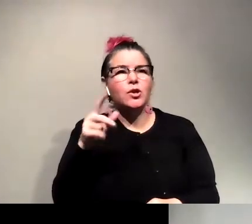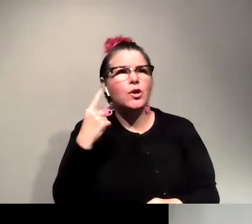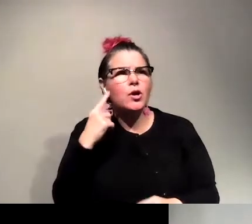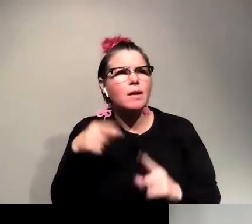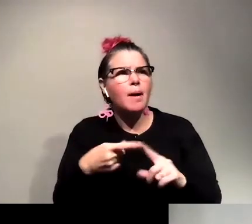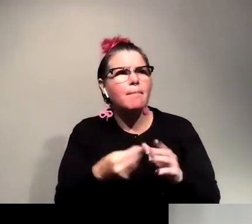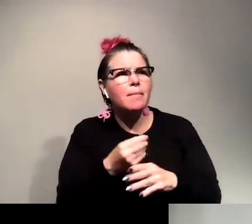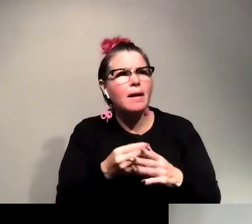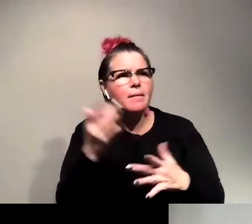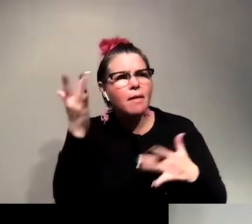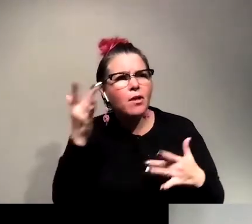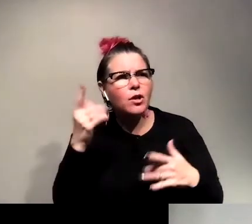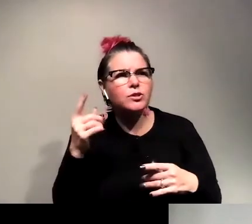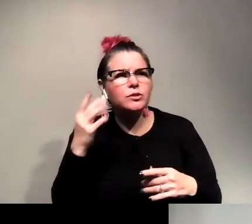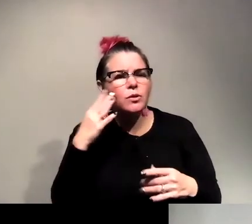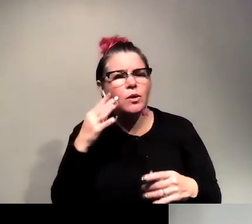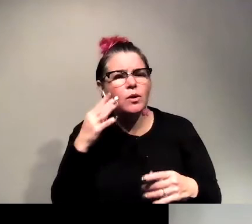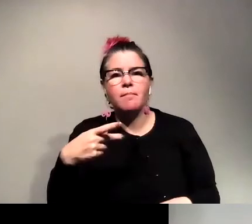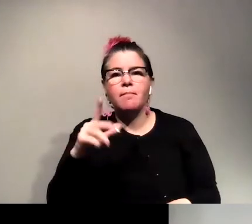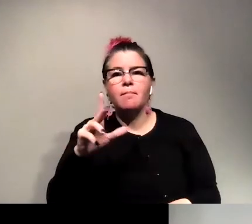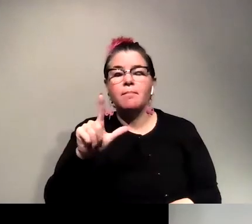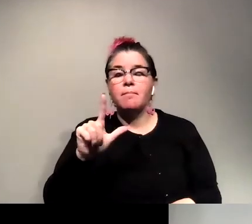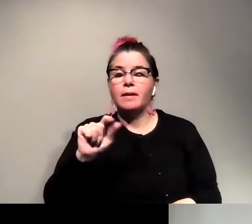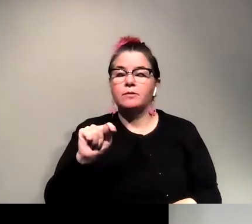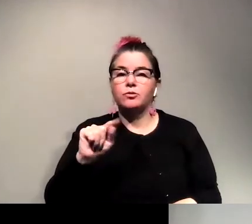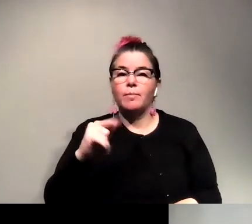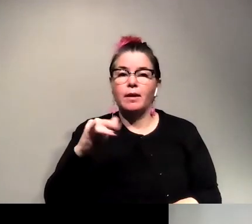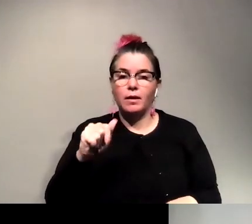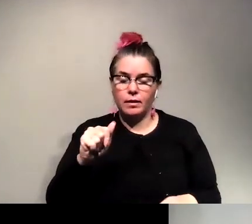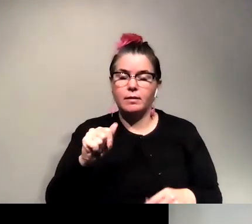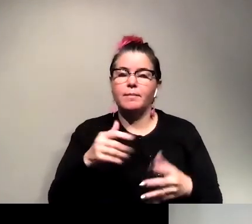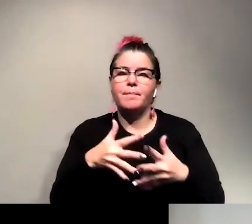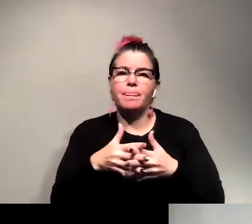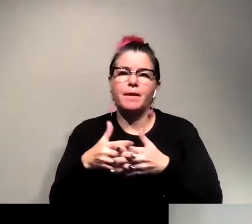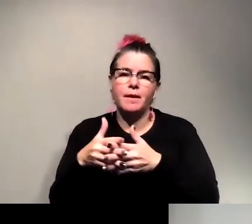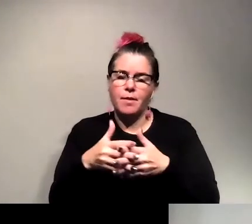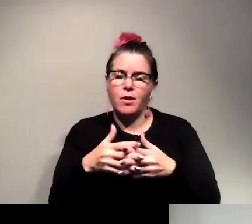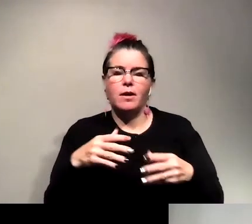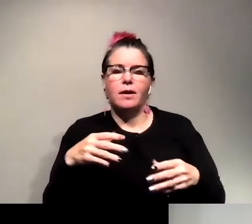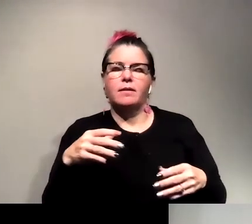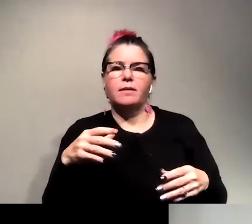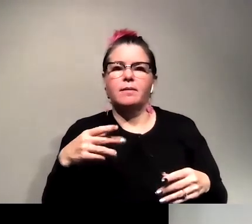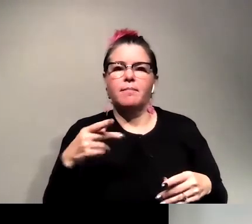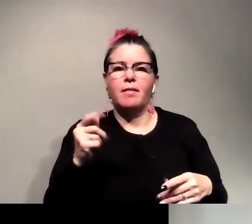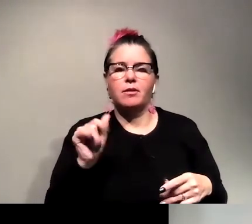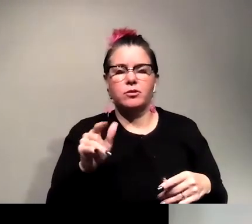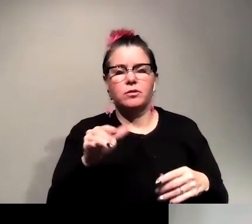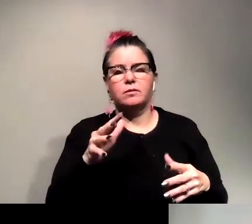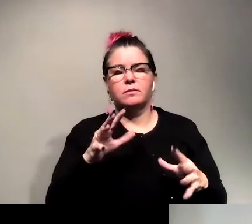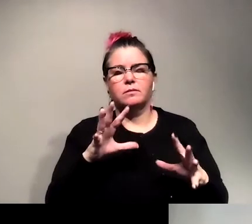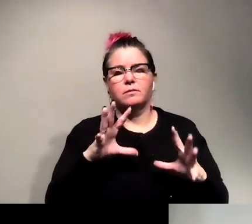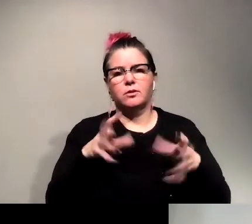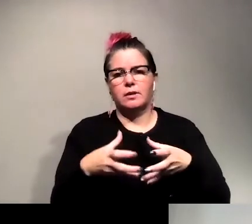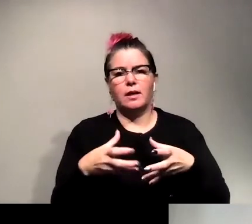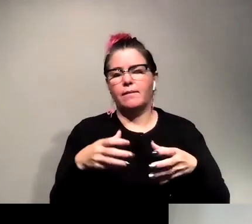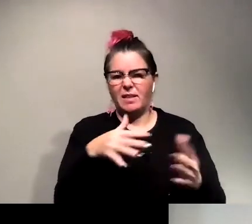pathology and don't know a lot about it, Plantopia, which is put out by the American Phytopathological Society, big words, but basically they're folks who study plant